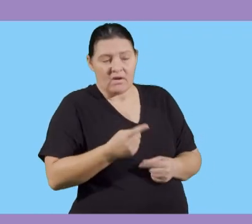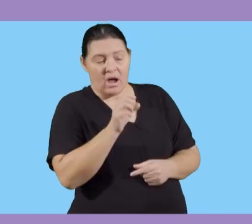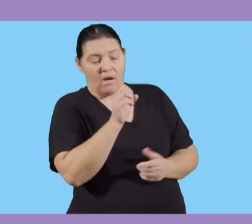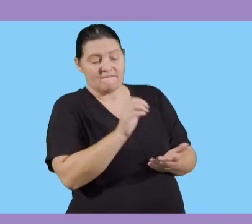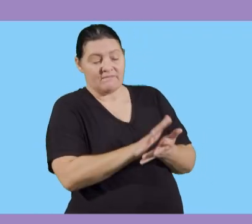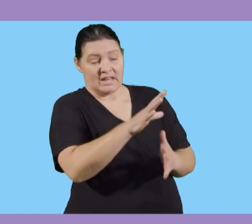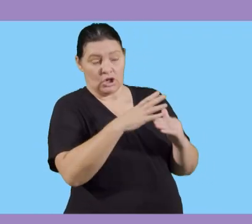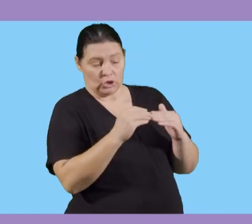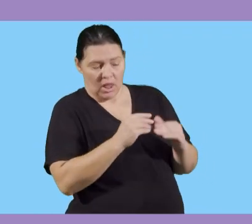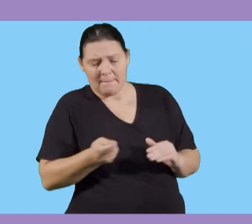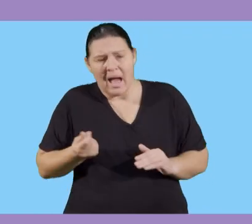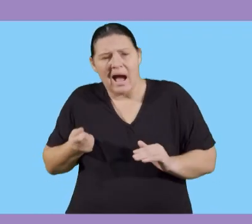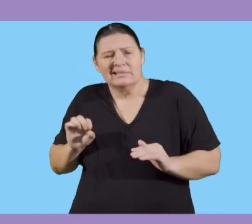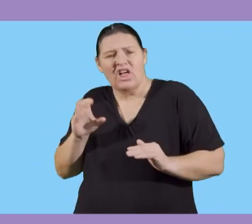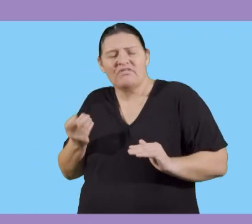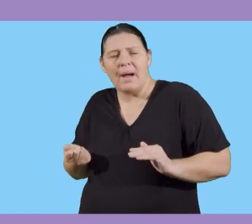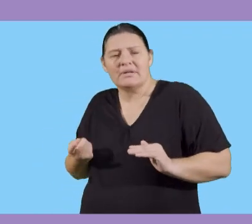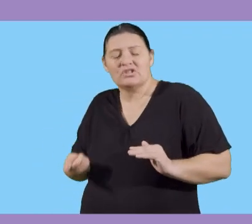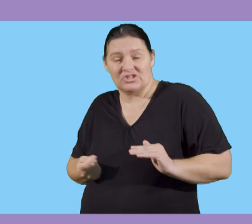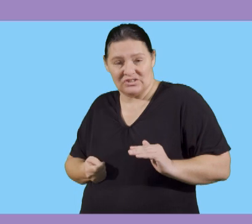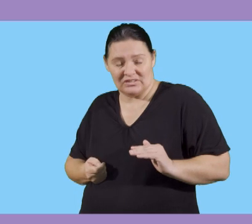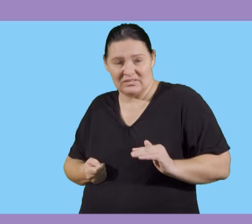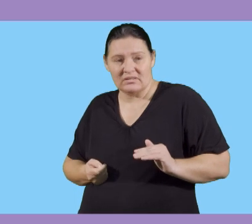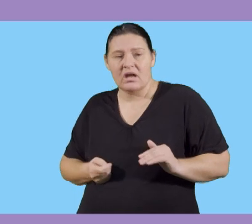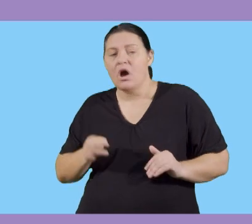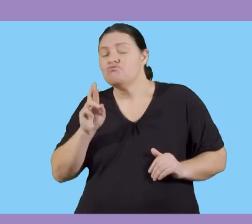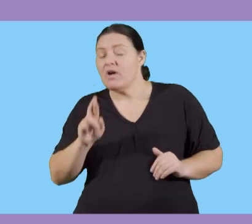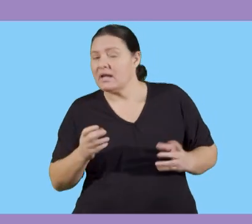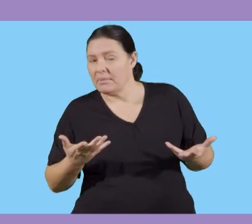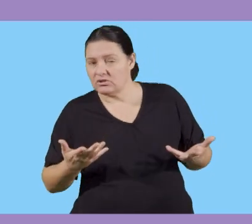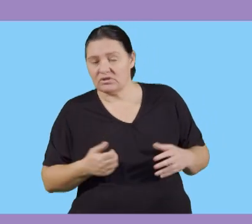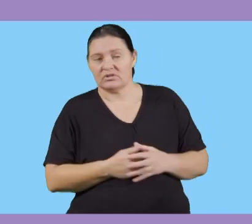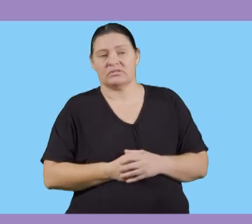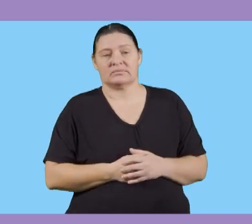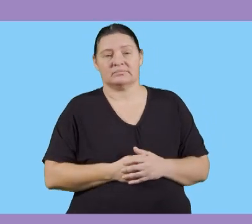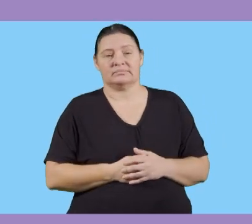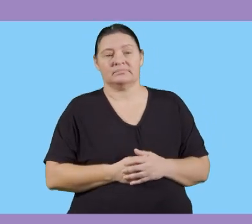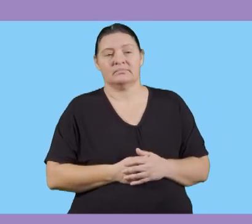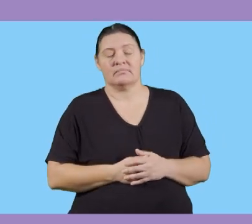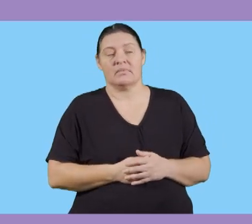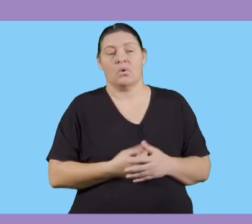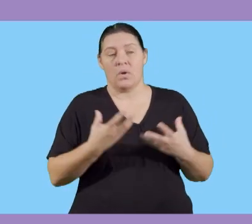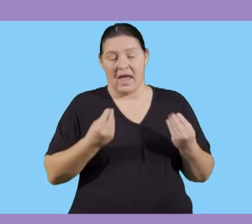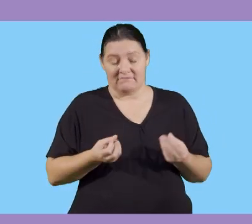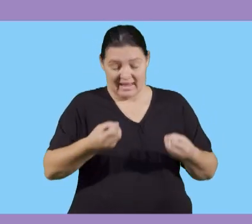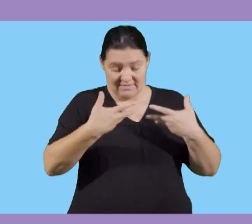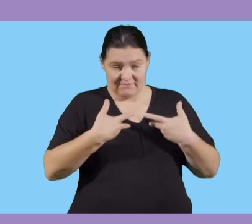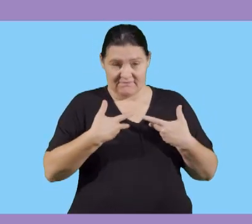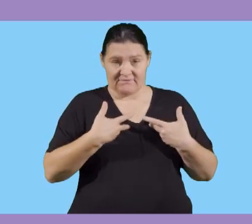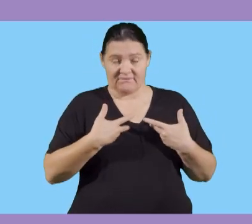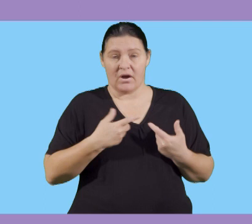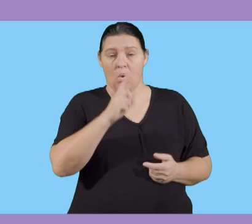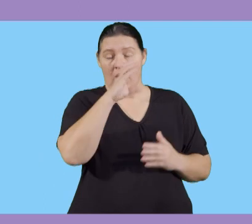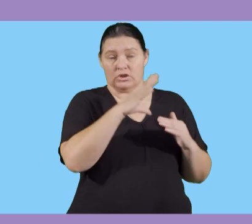if you have $15? So we find the amount of rands as follows. Now remember, we have been